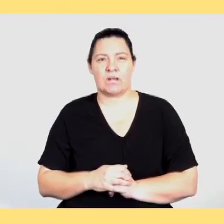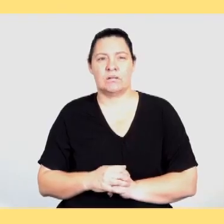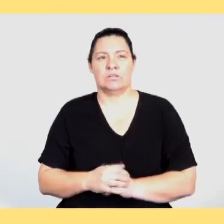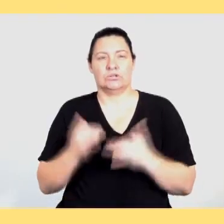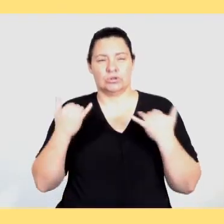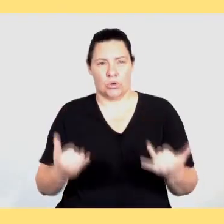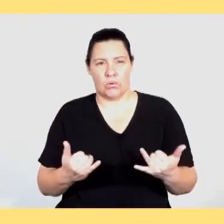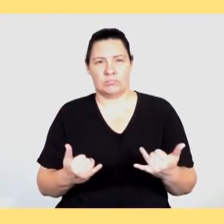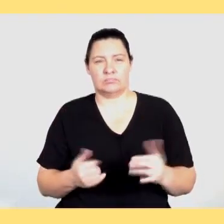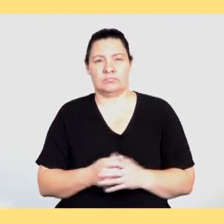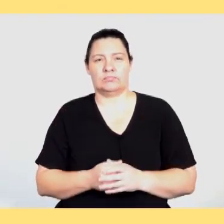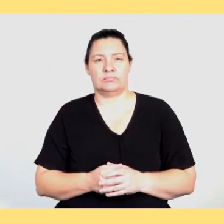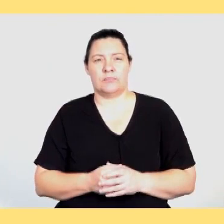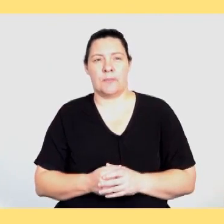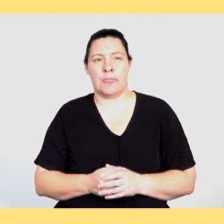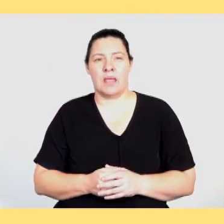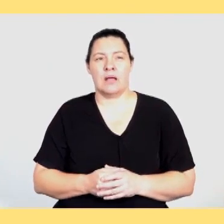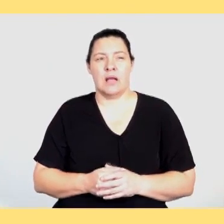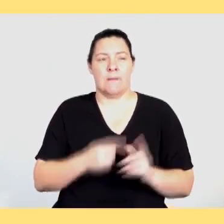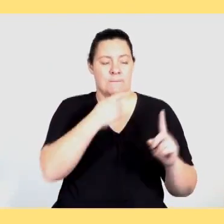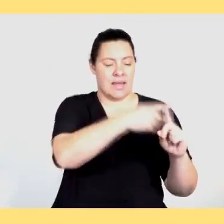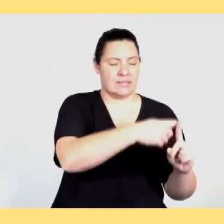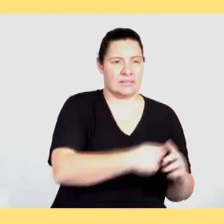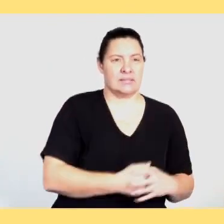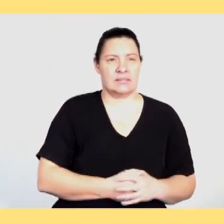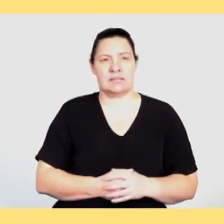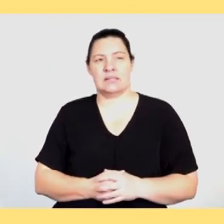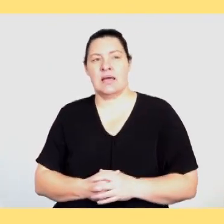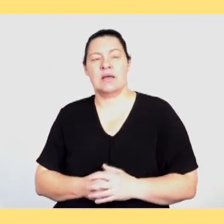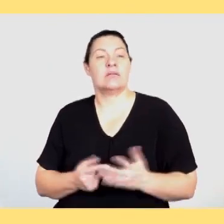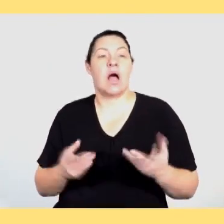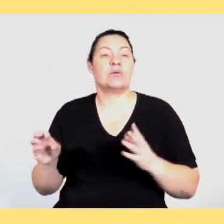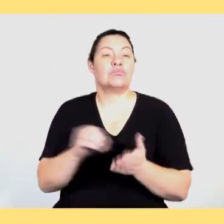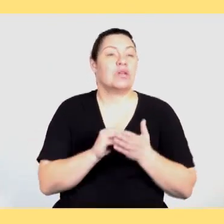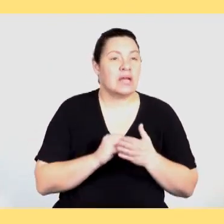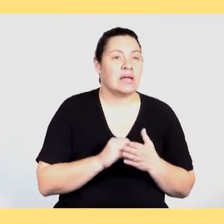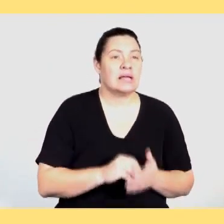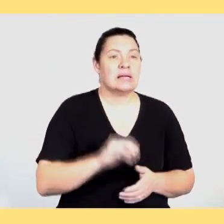Okay, so I'm coming here. Here's my plus. How much am I bringing?